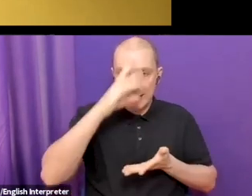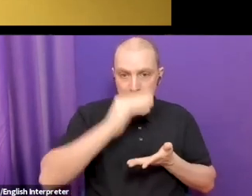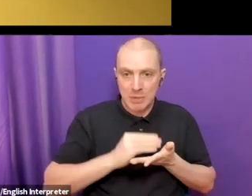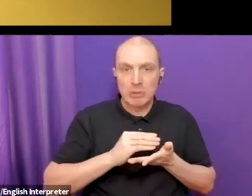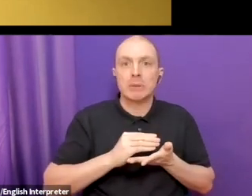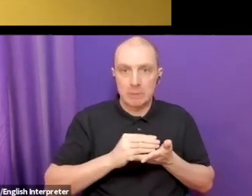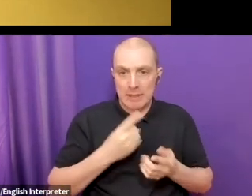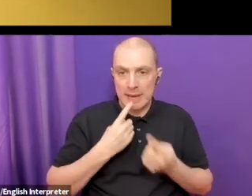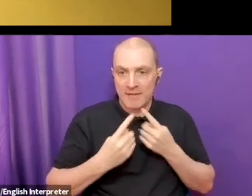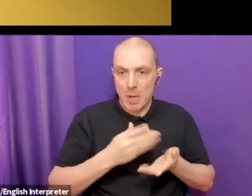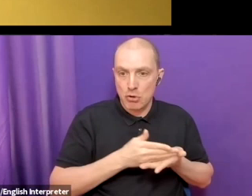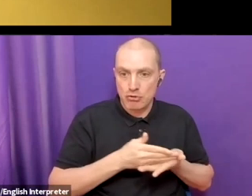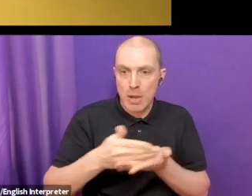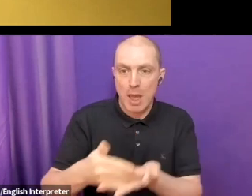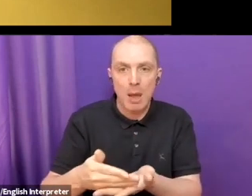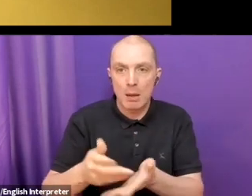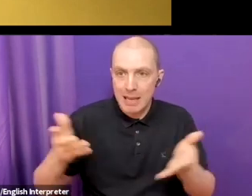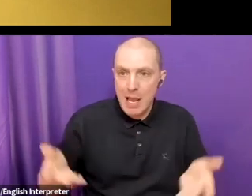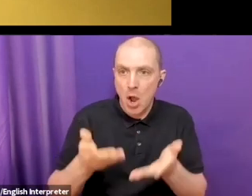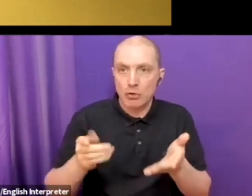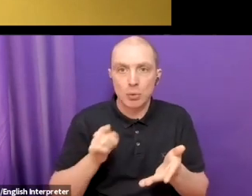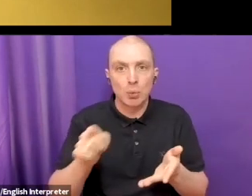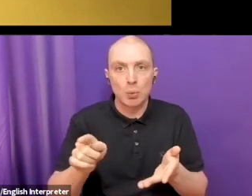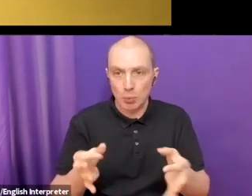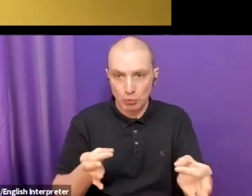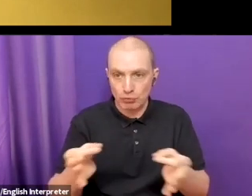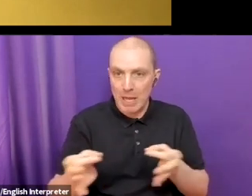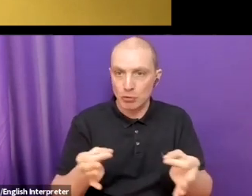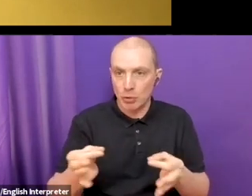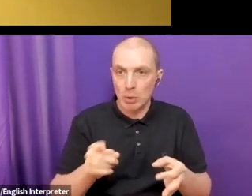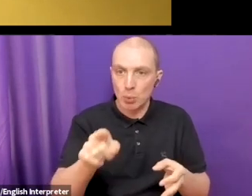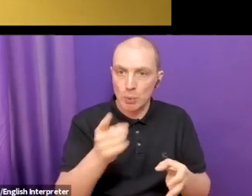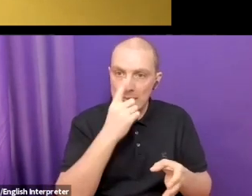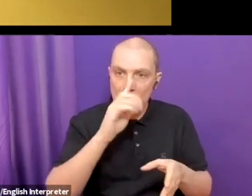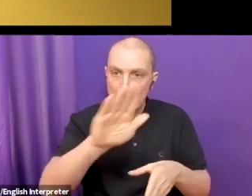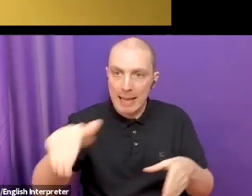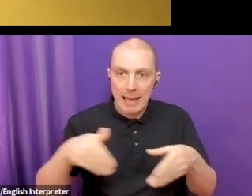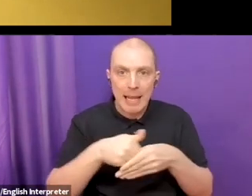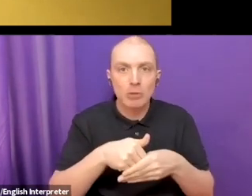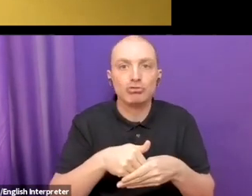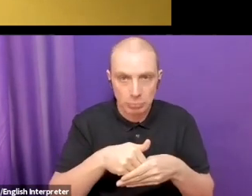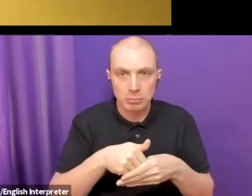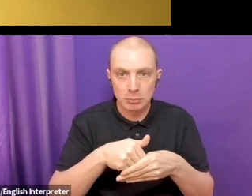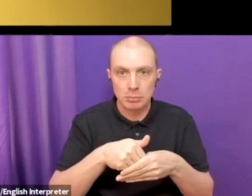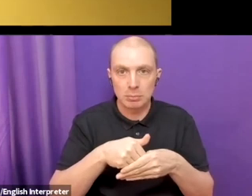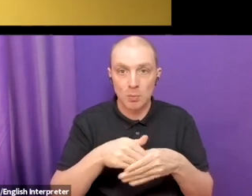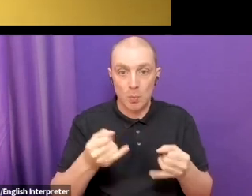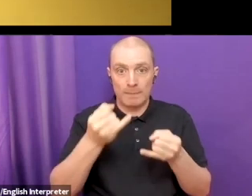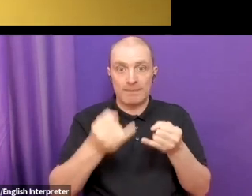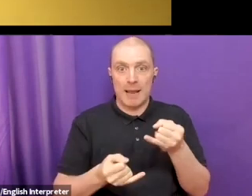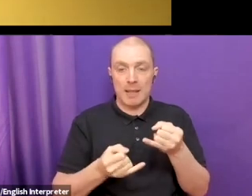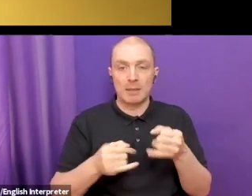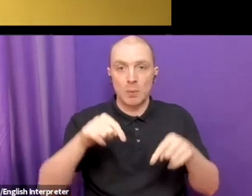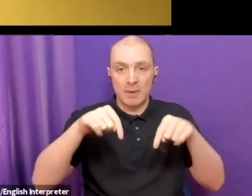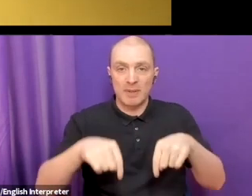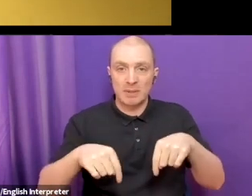to strategically engage with the UPR process. So finally, this is one of a